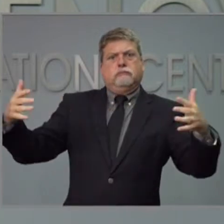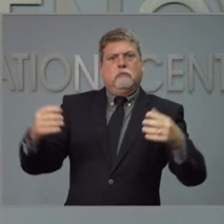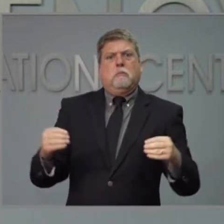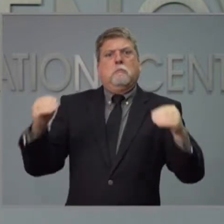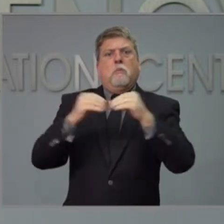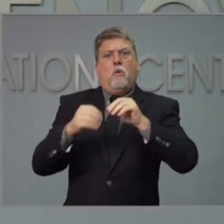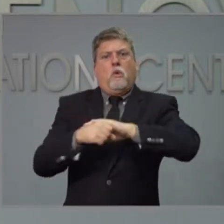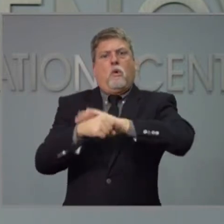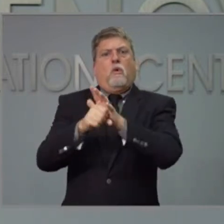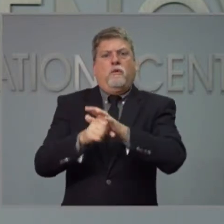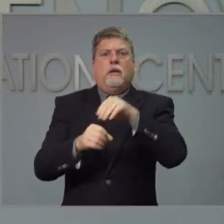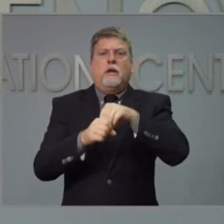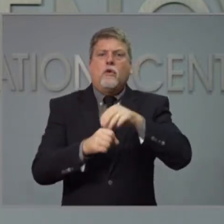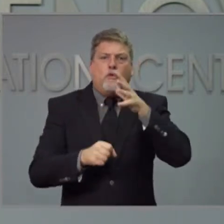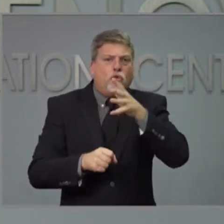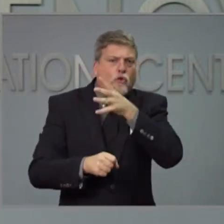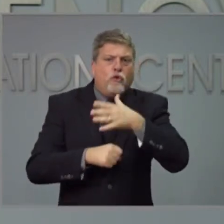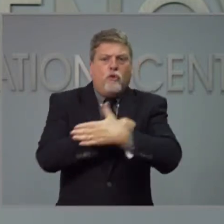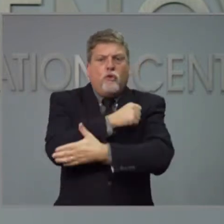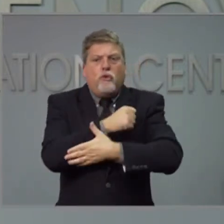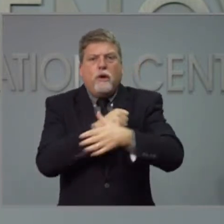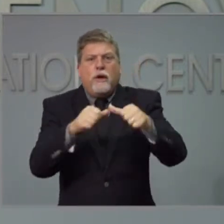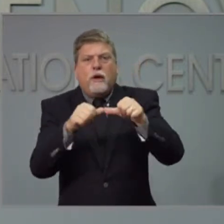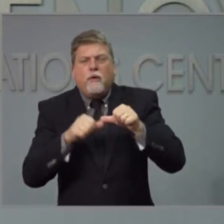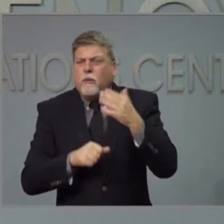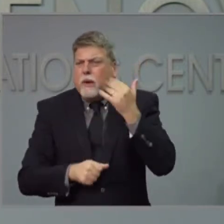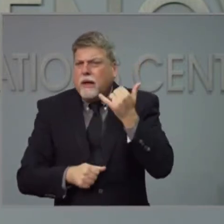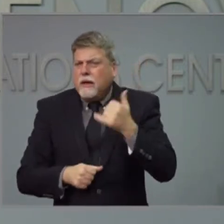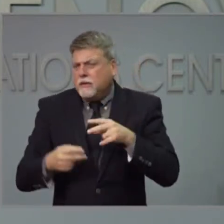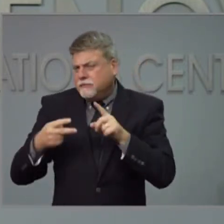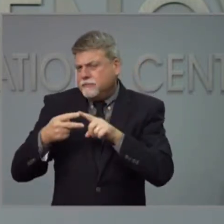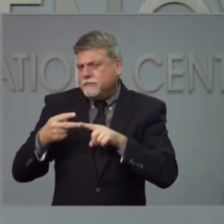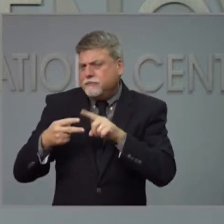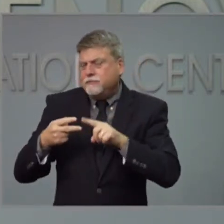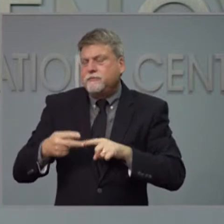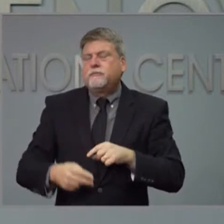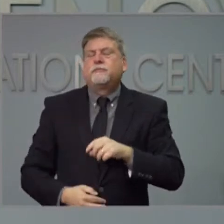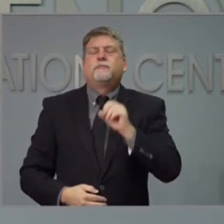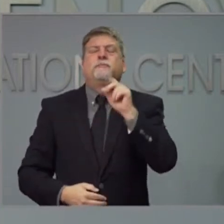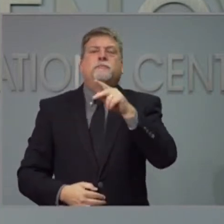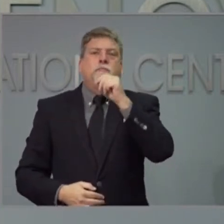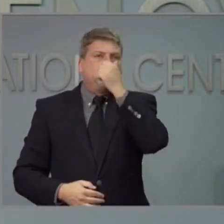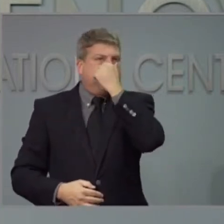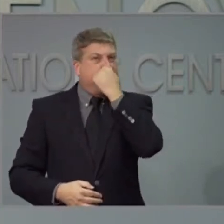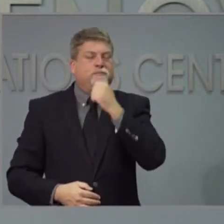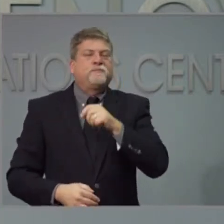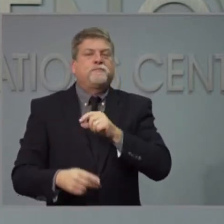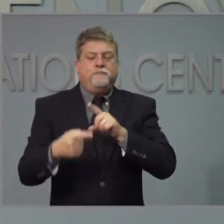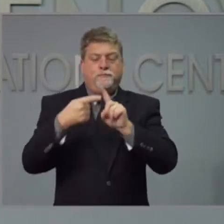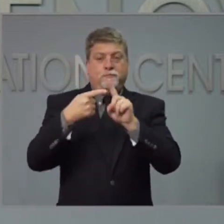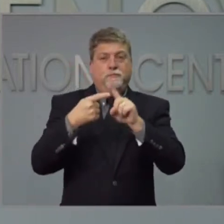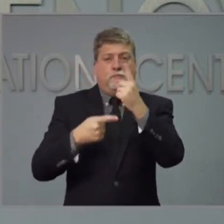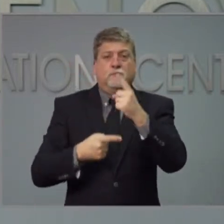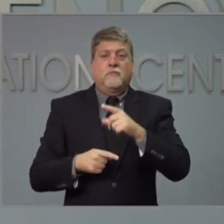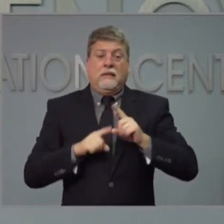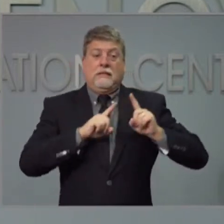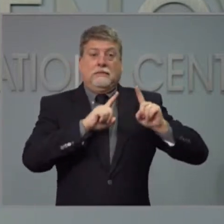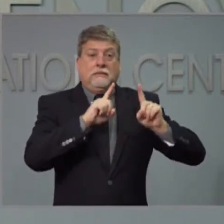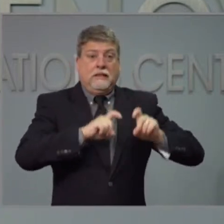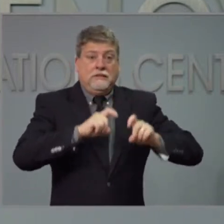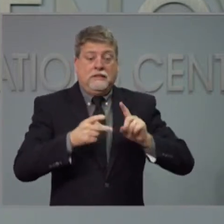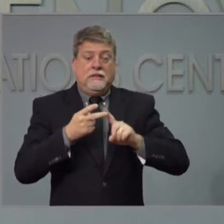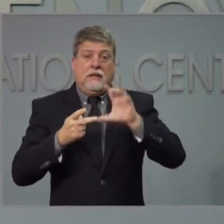areas? Great, thanks, Will. So there will be just a one-time decrease in our